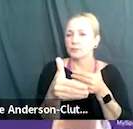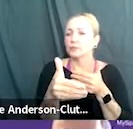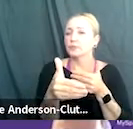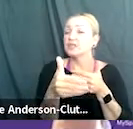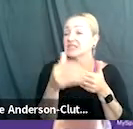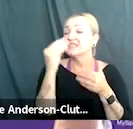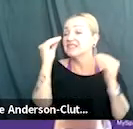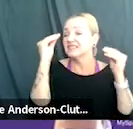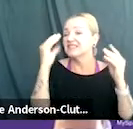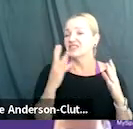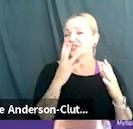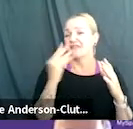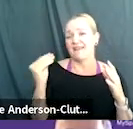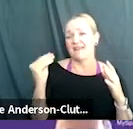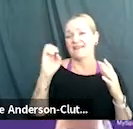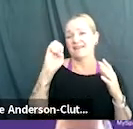had commented upon it as well.